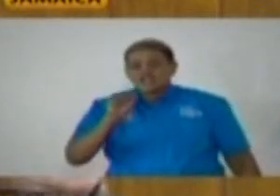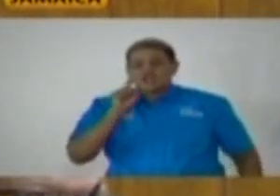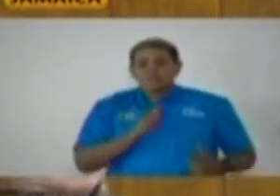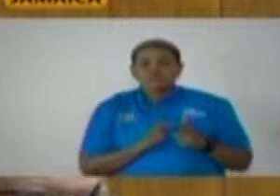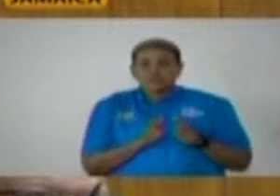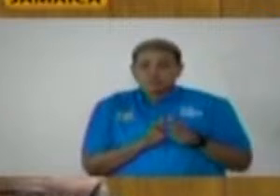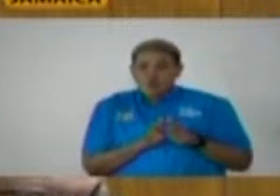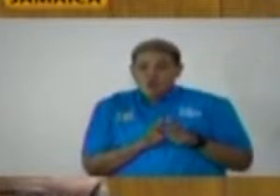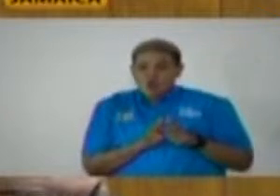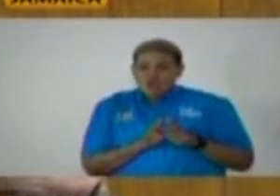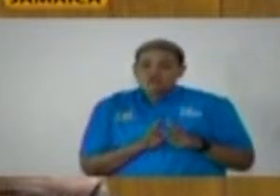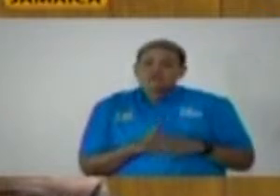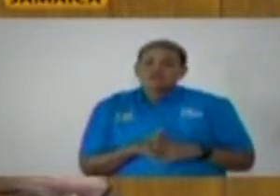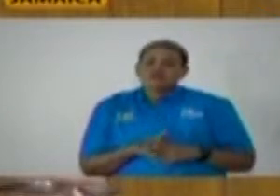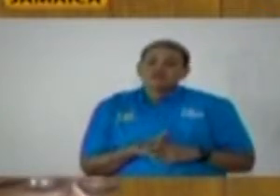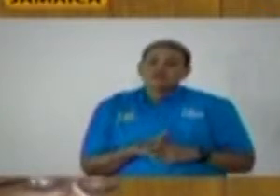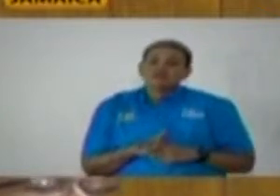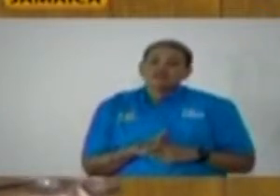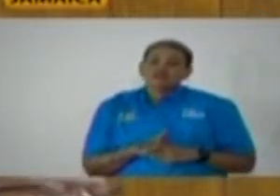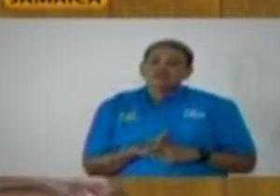smaller.